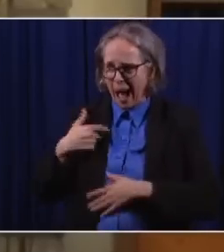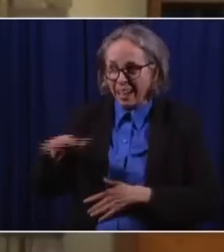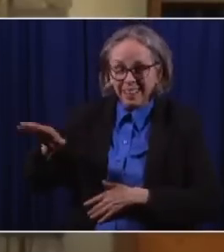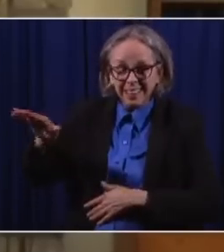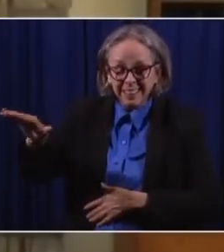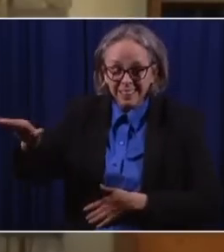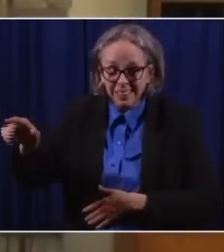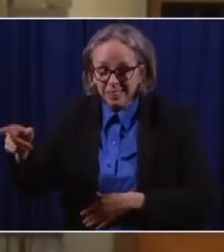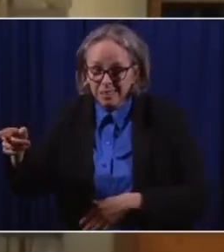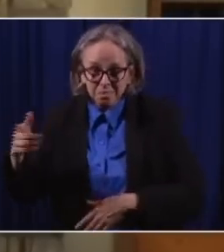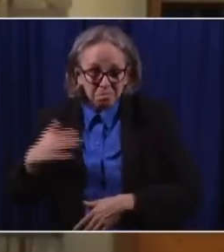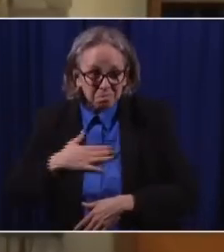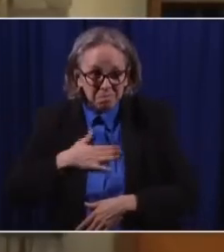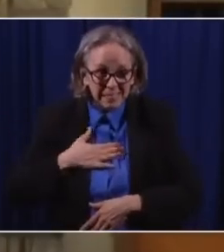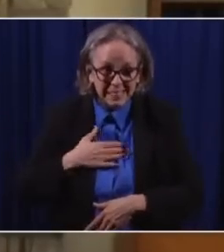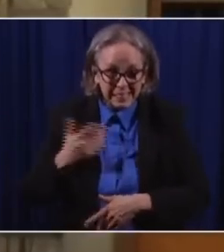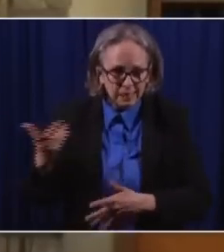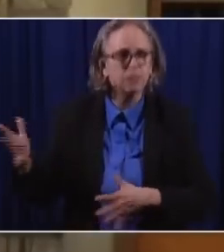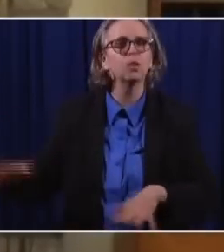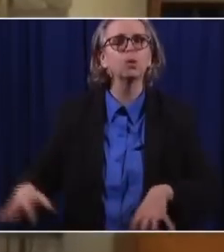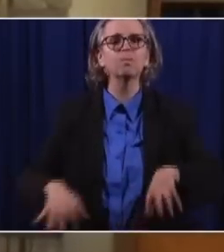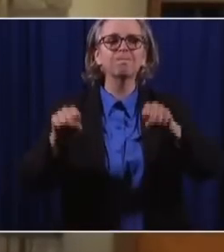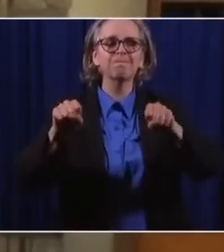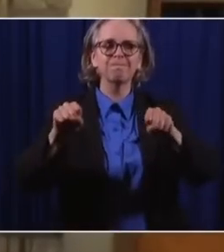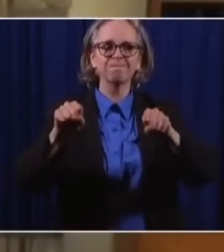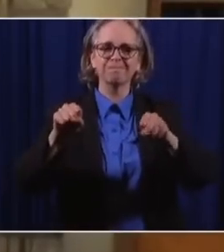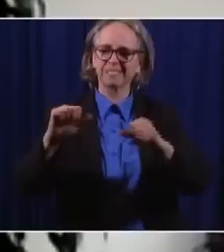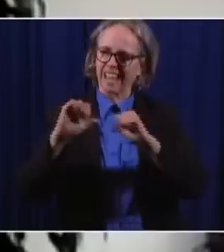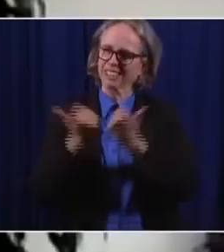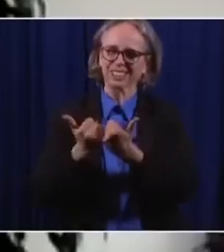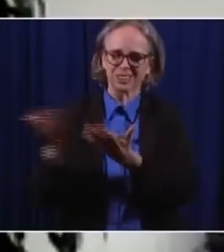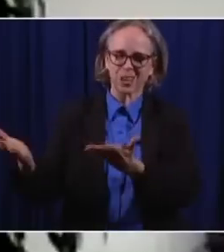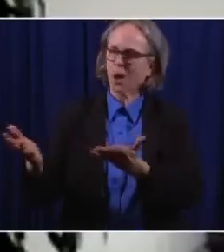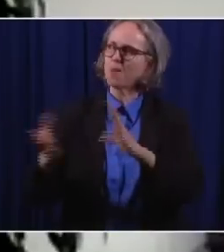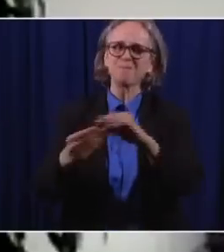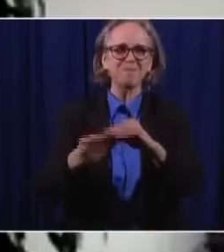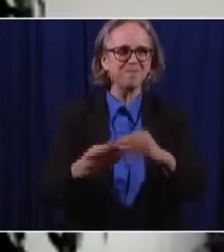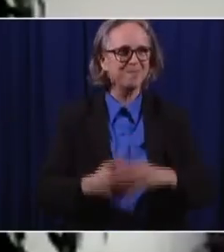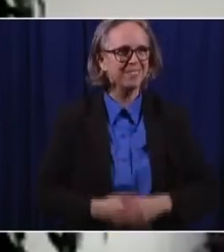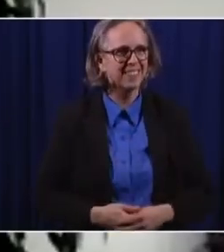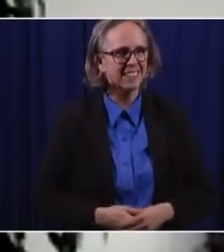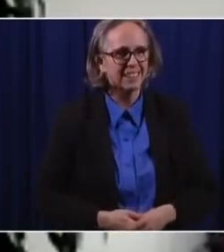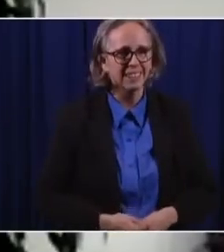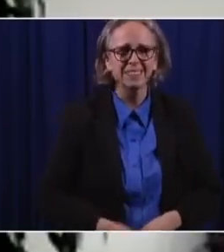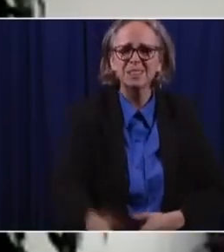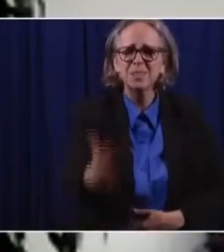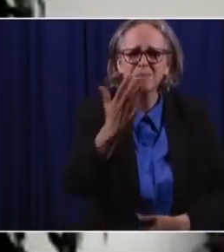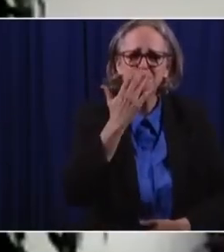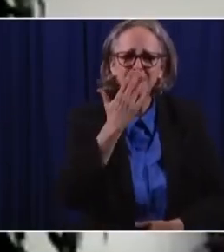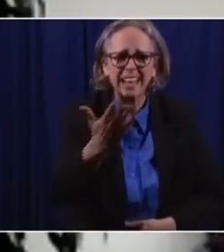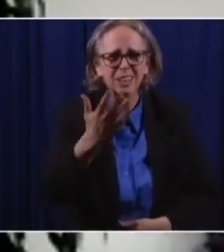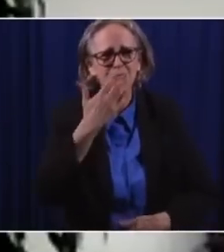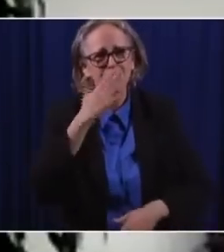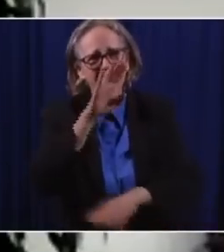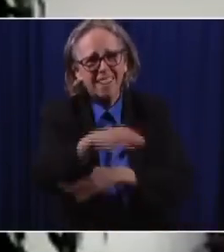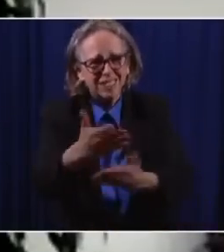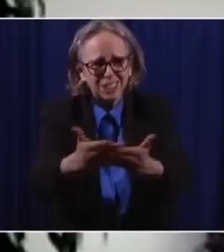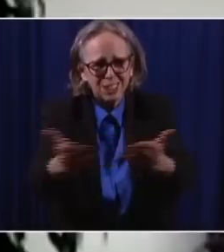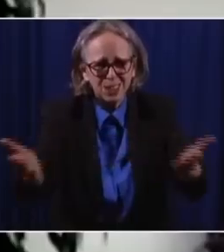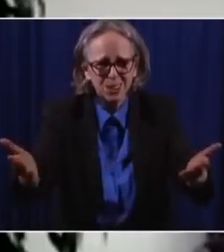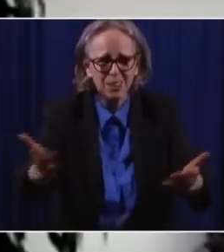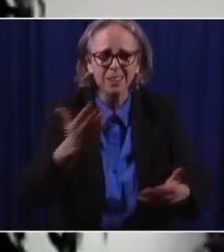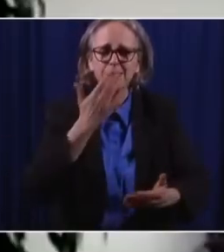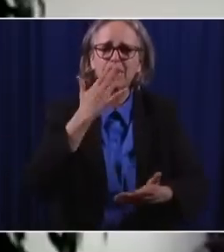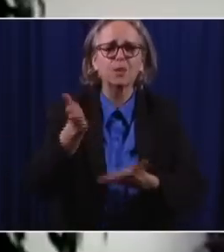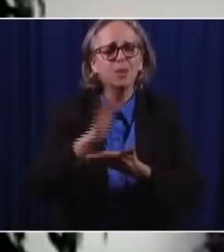up. Talk to us a little bit about that. Thank you. Good afternoon, Governor, and thank you for that very kind